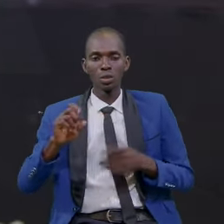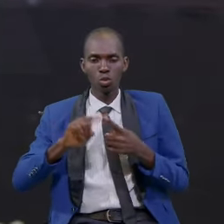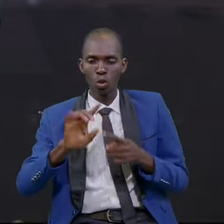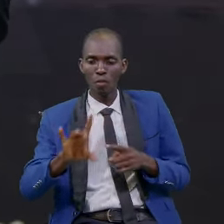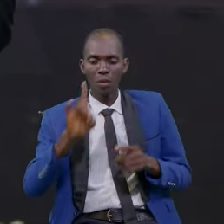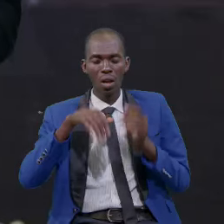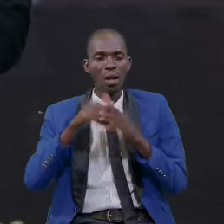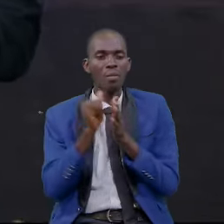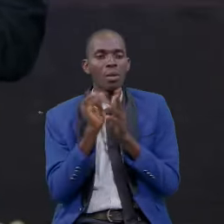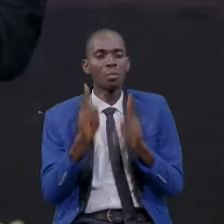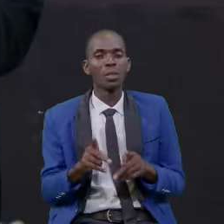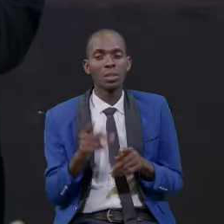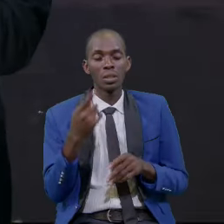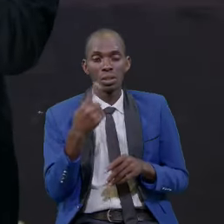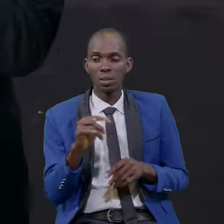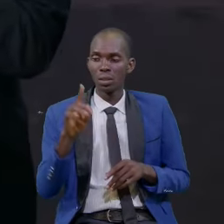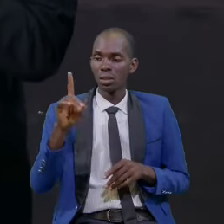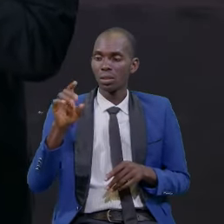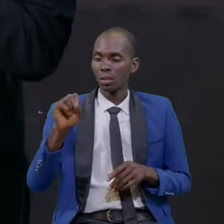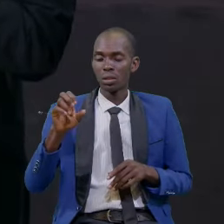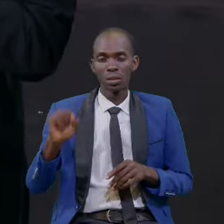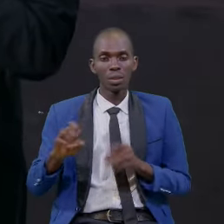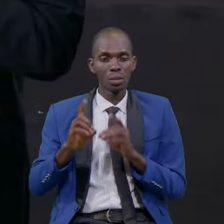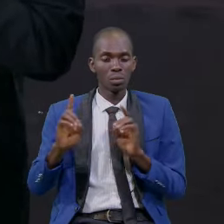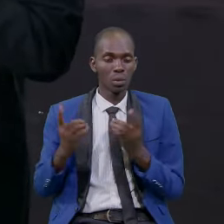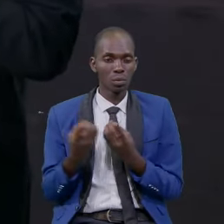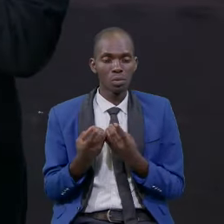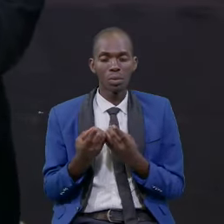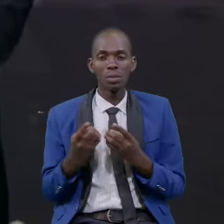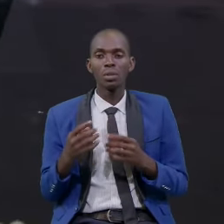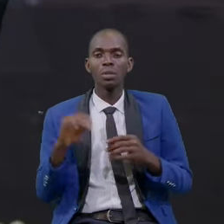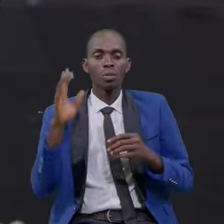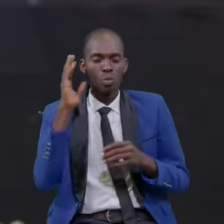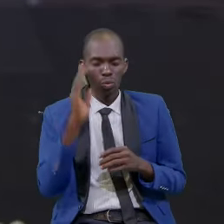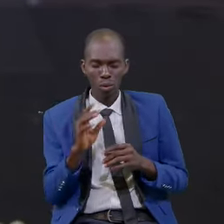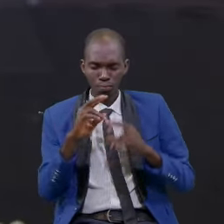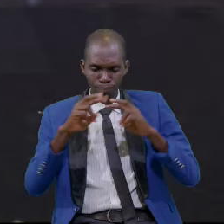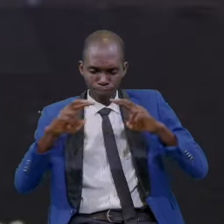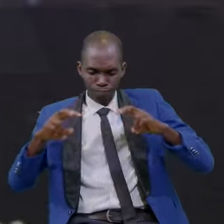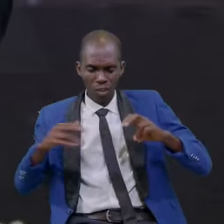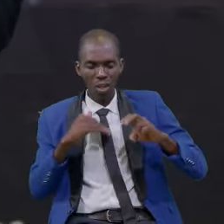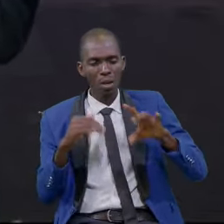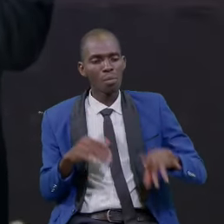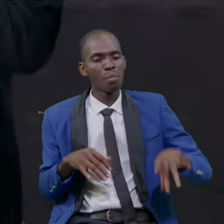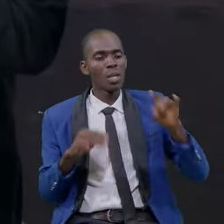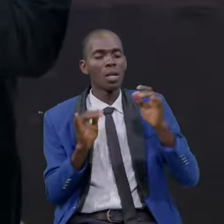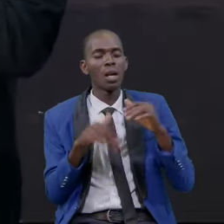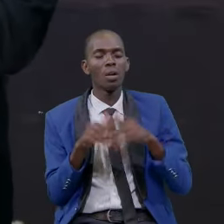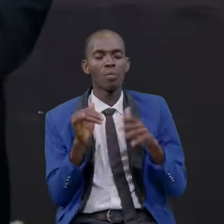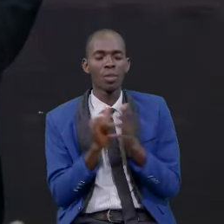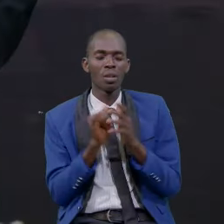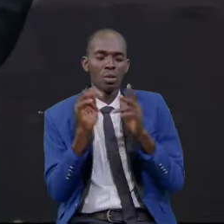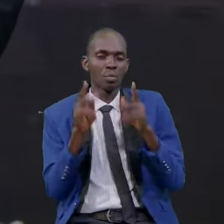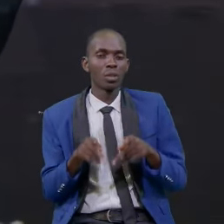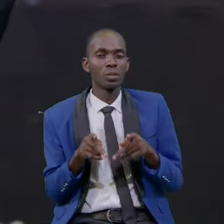will go and get that person arrested. Permit me to tell you this night, the man of God will